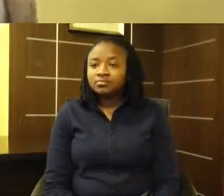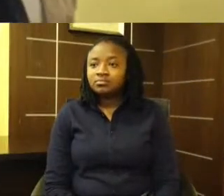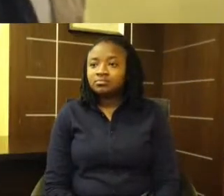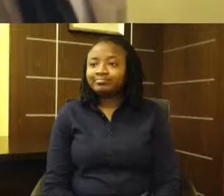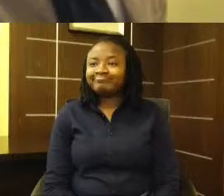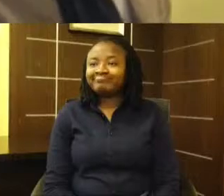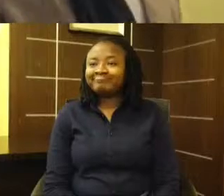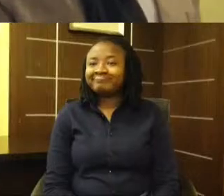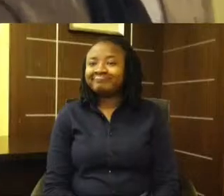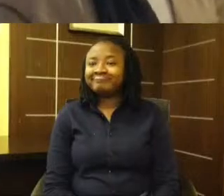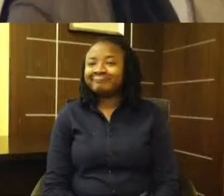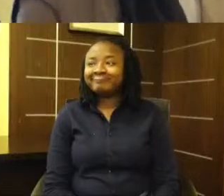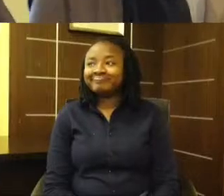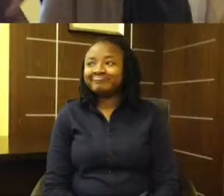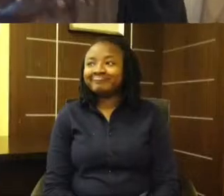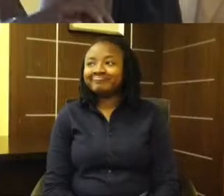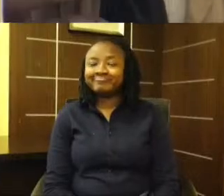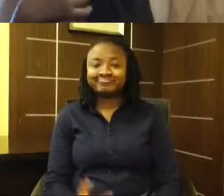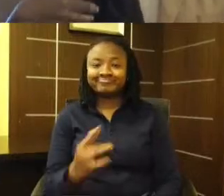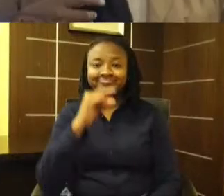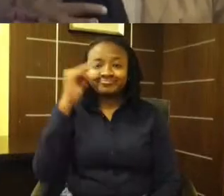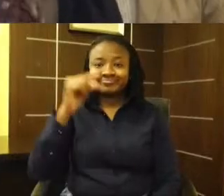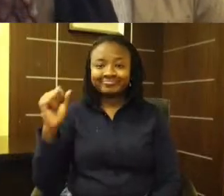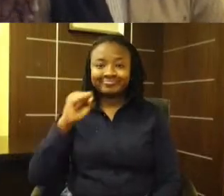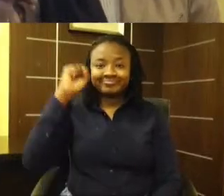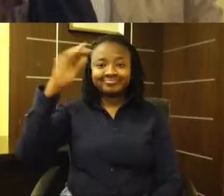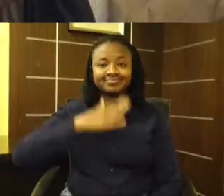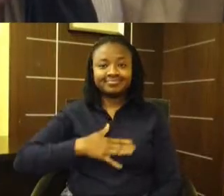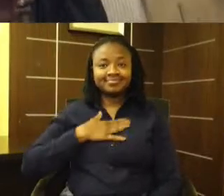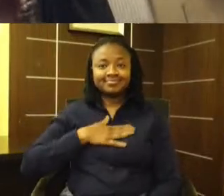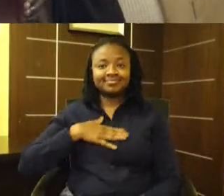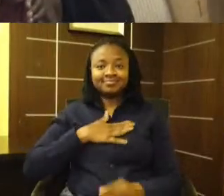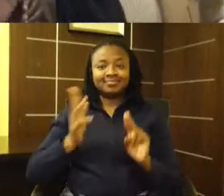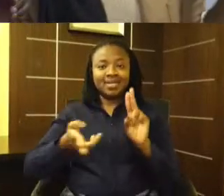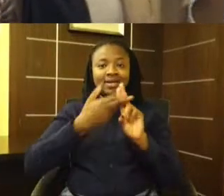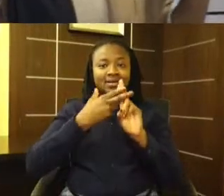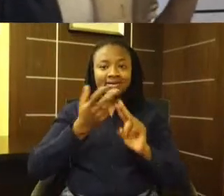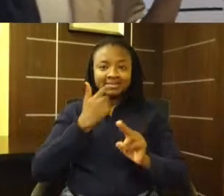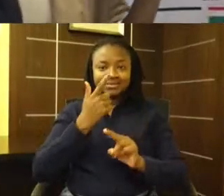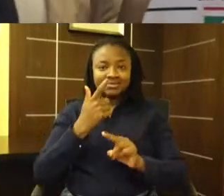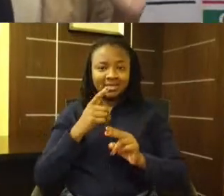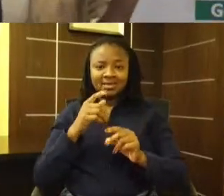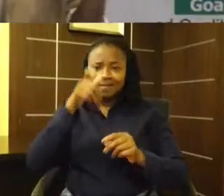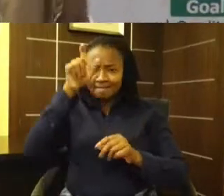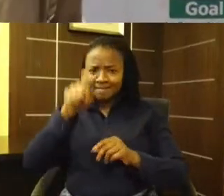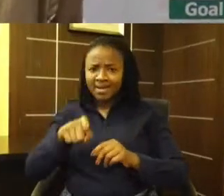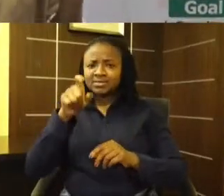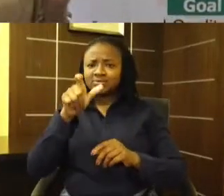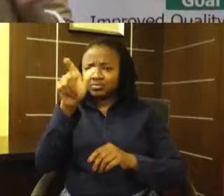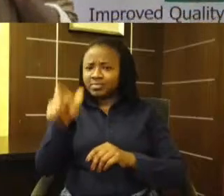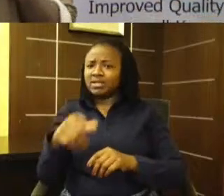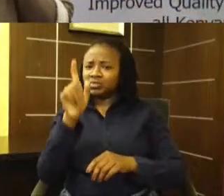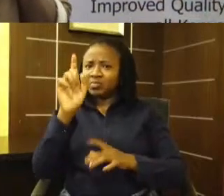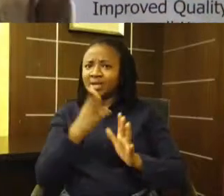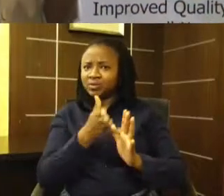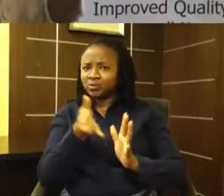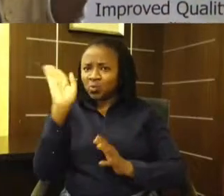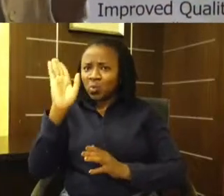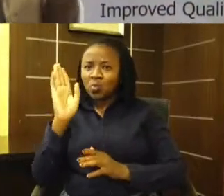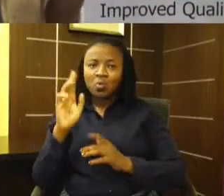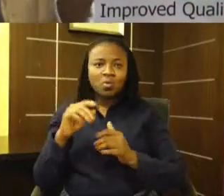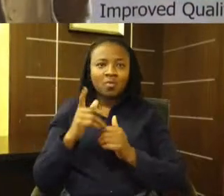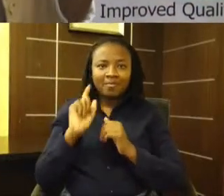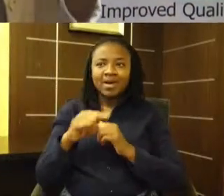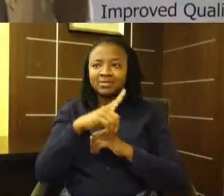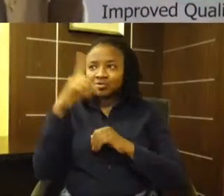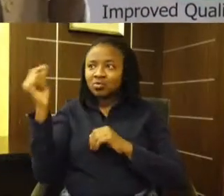Na Gen Z tafadhali usiwe na ka hashtag ya somebody must go. Is your hashtag somebody must go? I